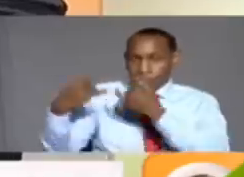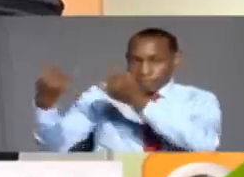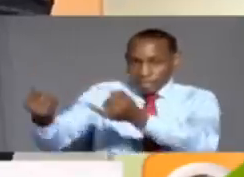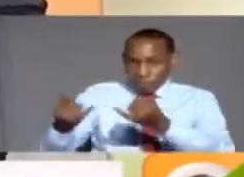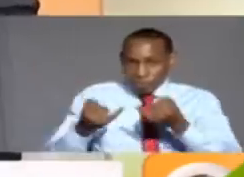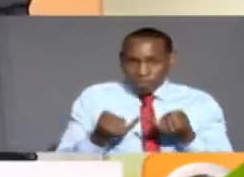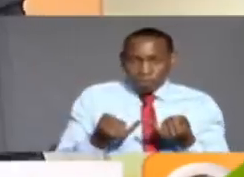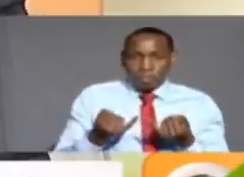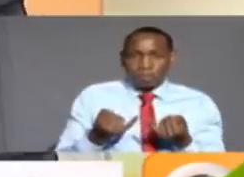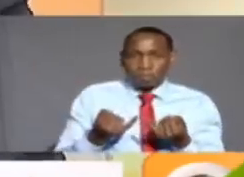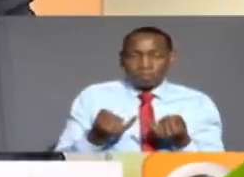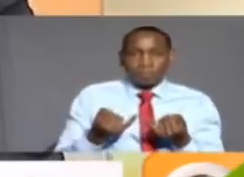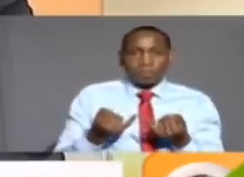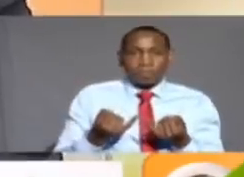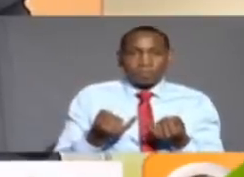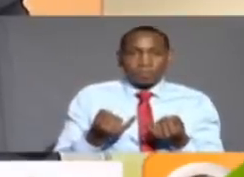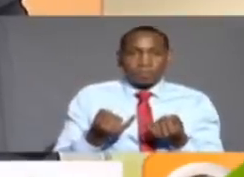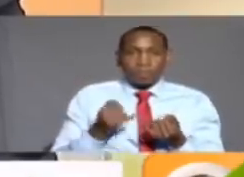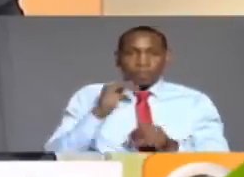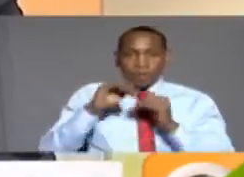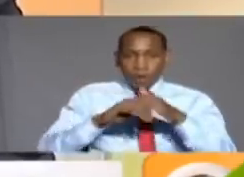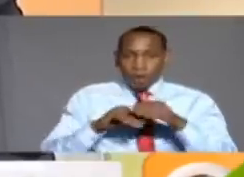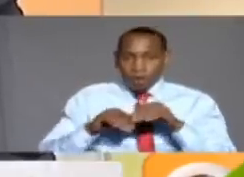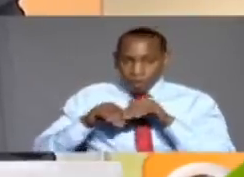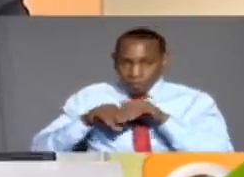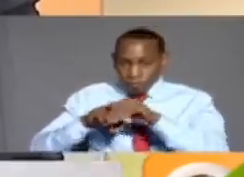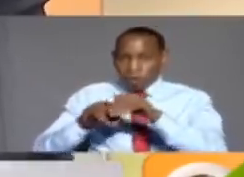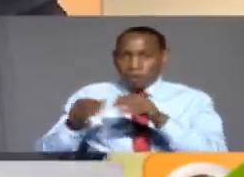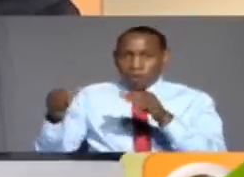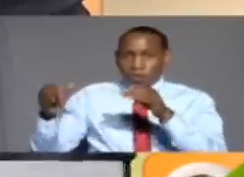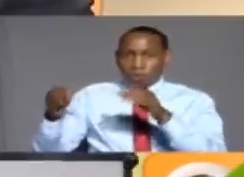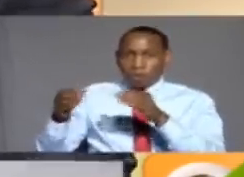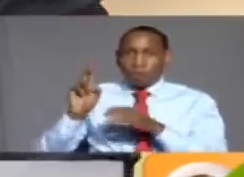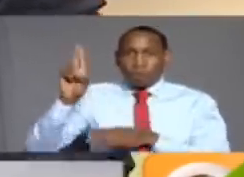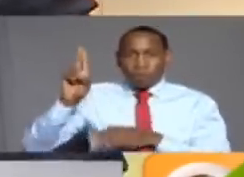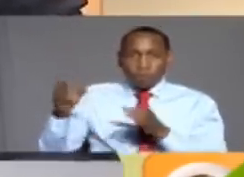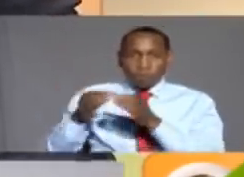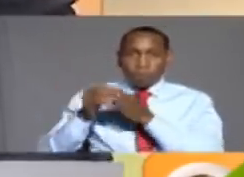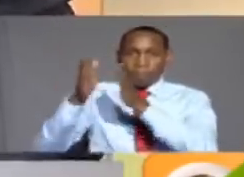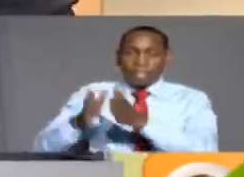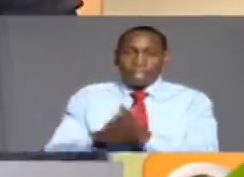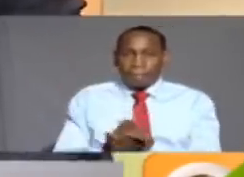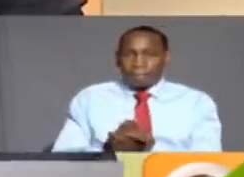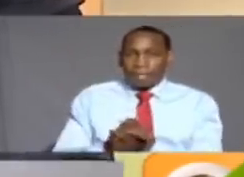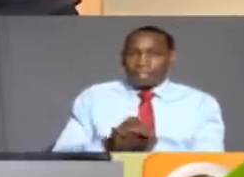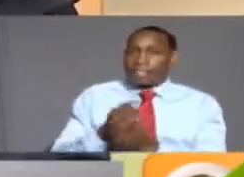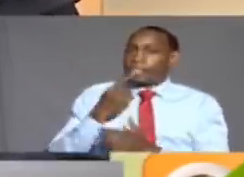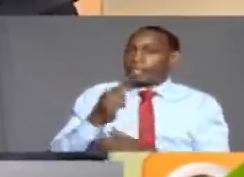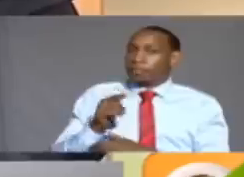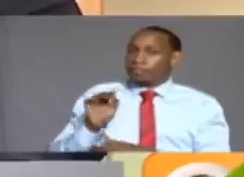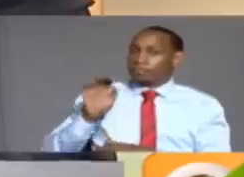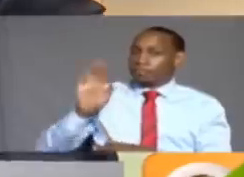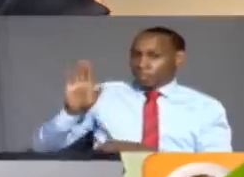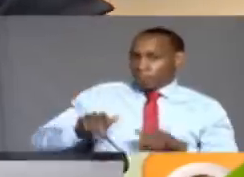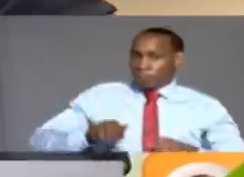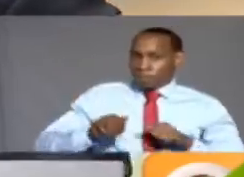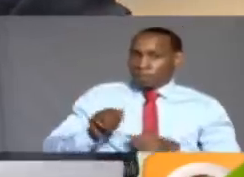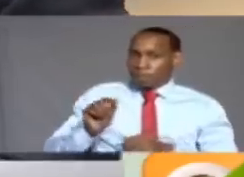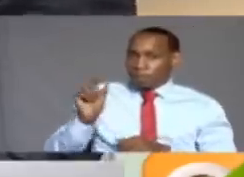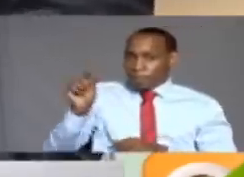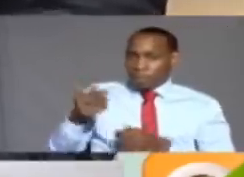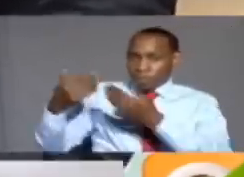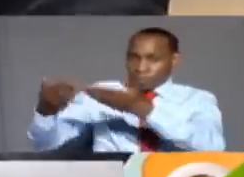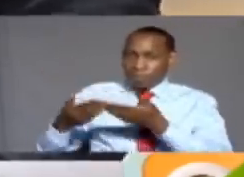introduced by the, and you know, we all follow Uhuru Kenyatta as our party leader. Yeah. And then we are here correcting him and telling him, boss, you know, this guy you've brought